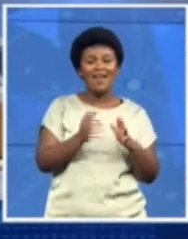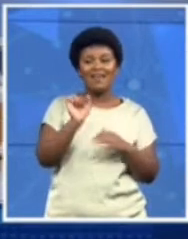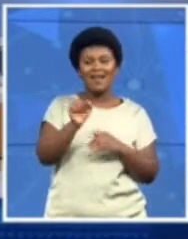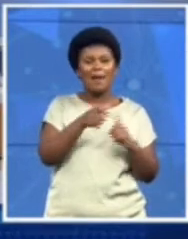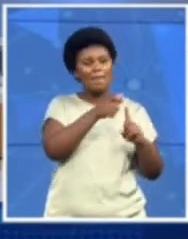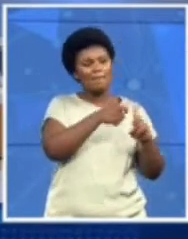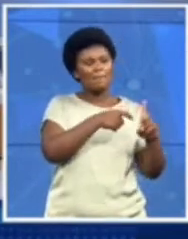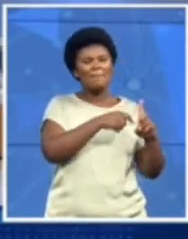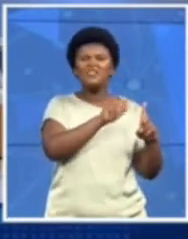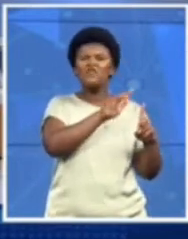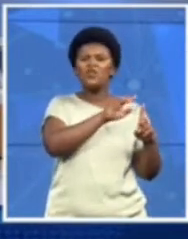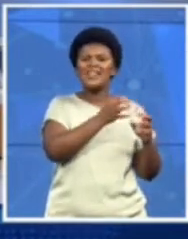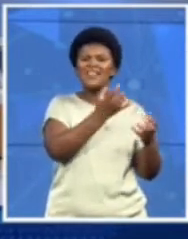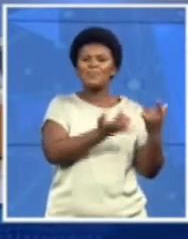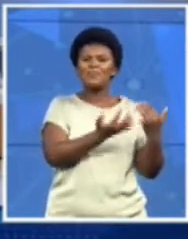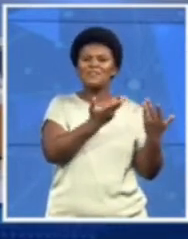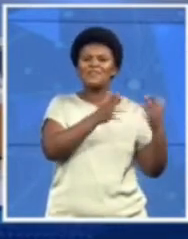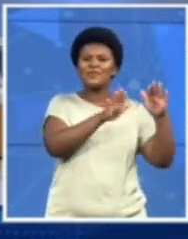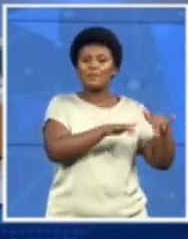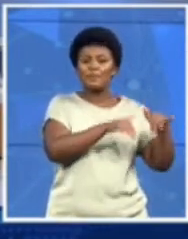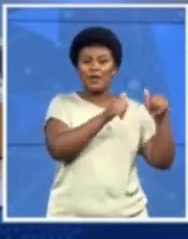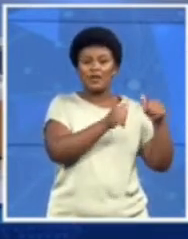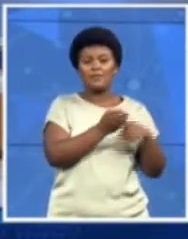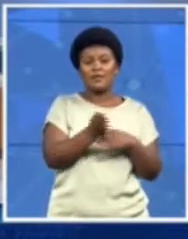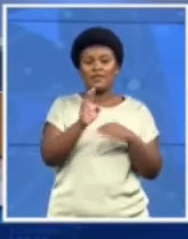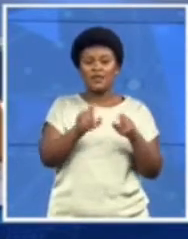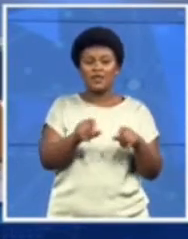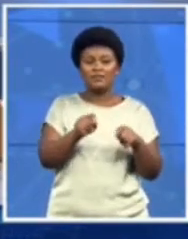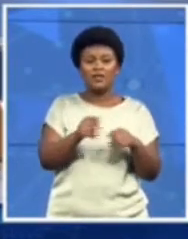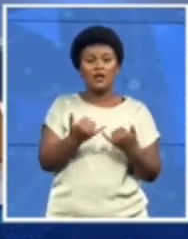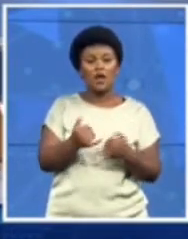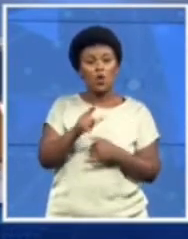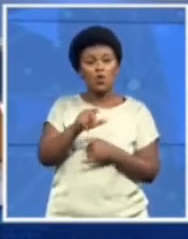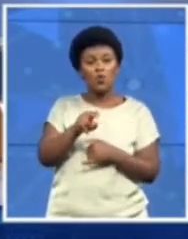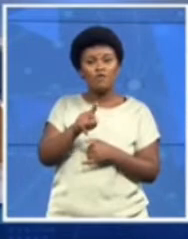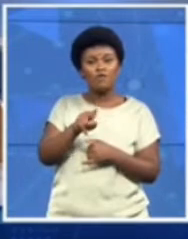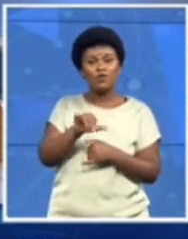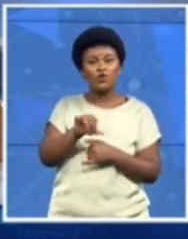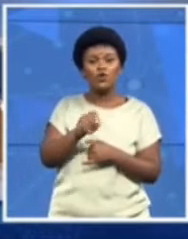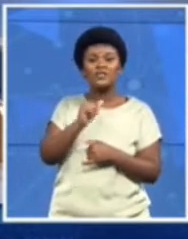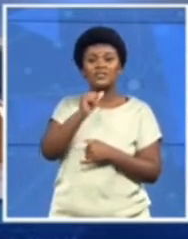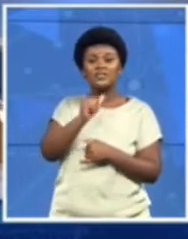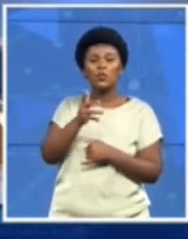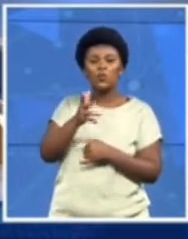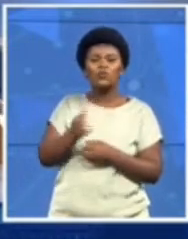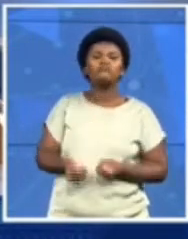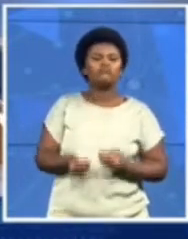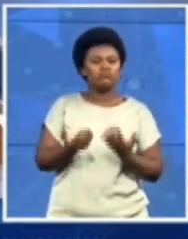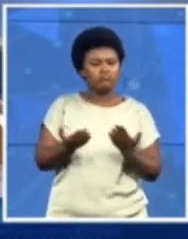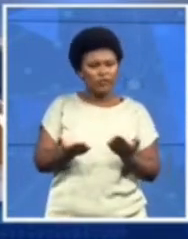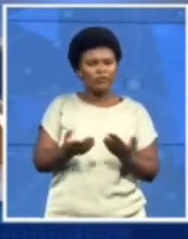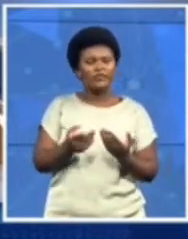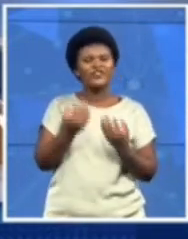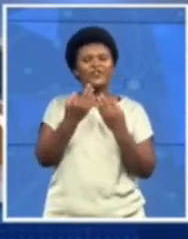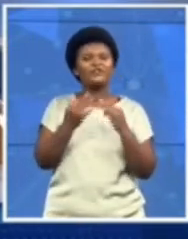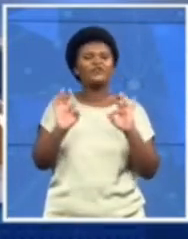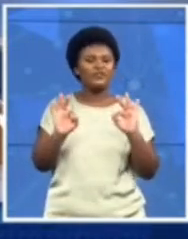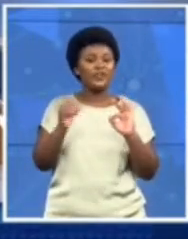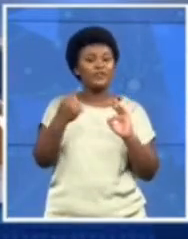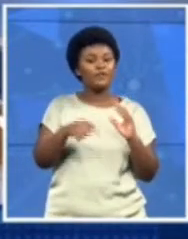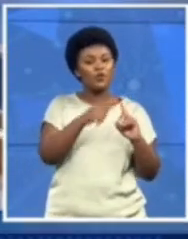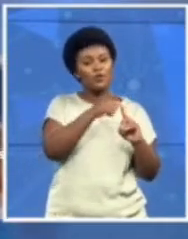burning, Luvuyo Godla, saying that he's going to give his services for free for now, but also saying that the